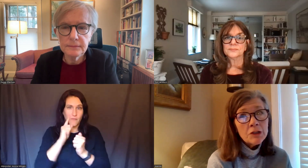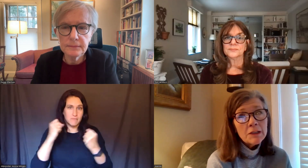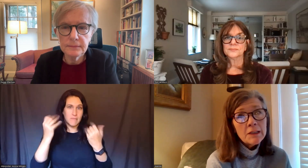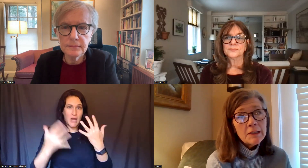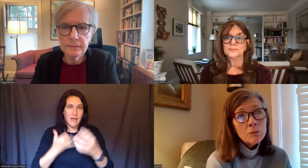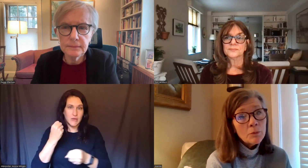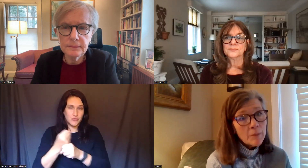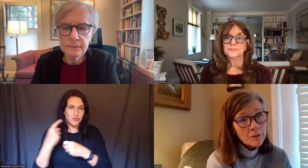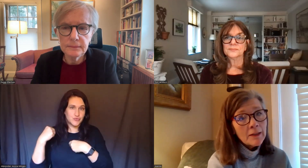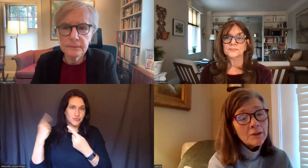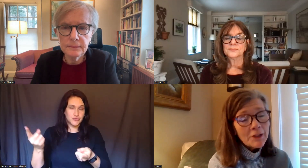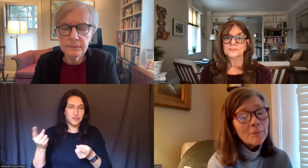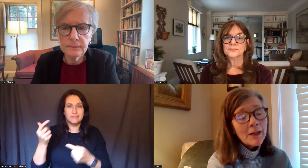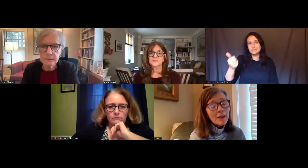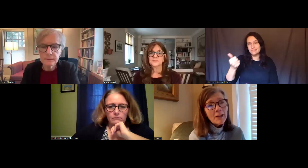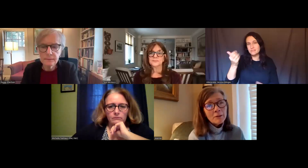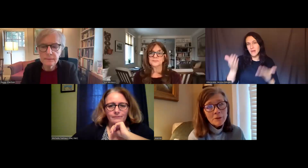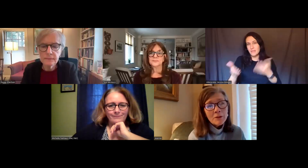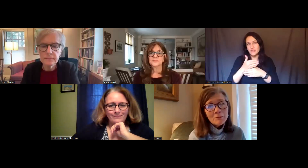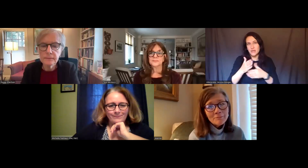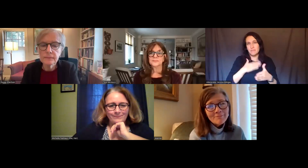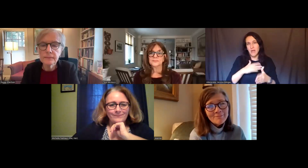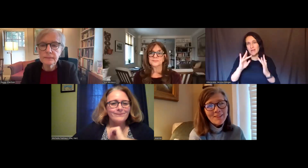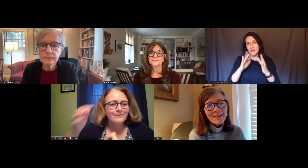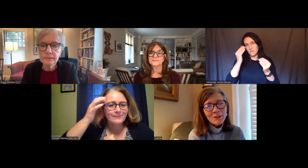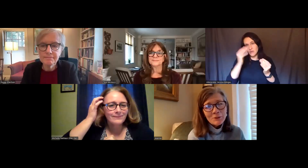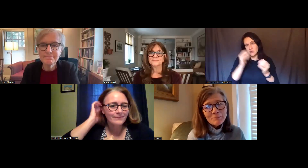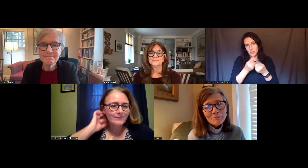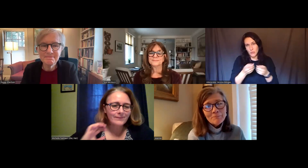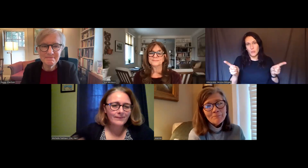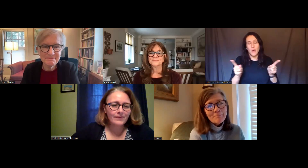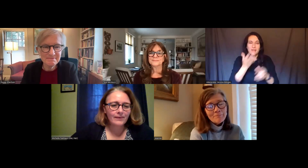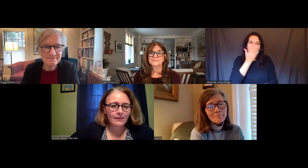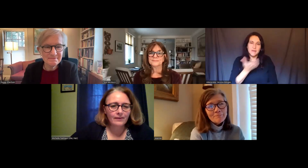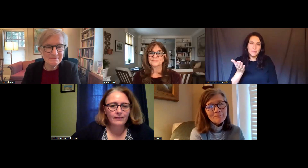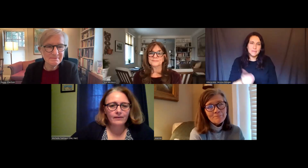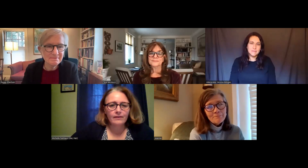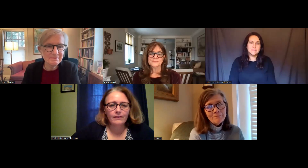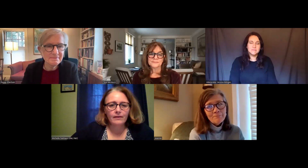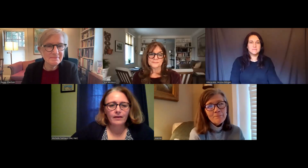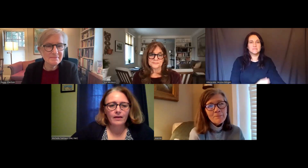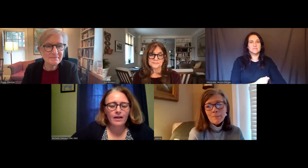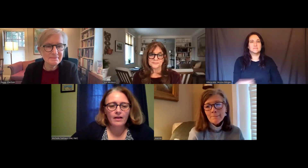and she will most likely share my contact with you. Thank you.